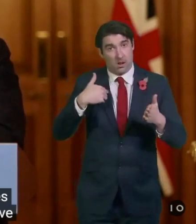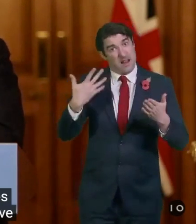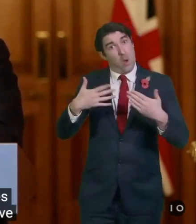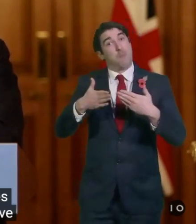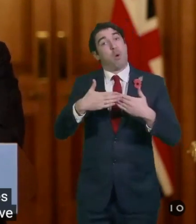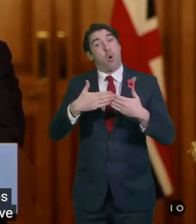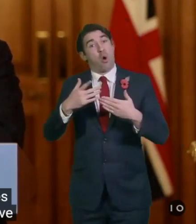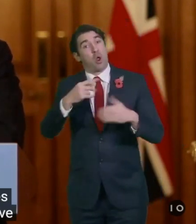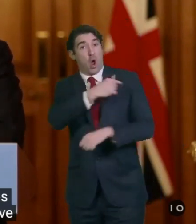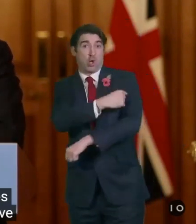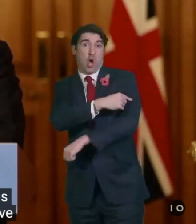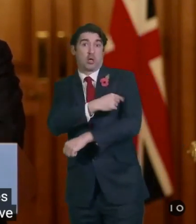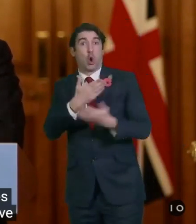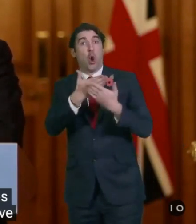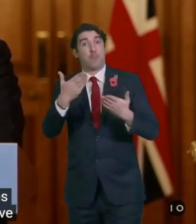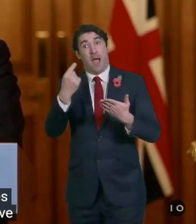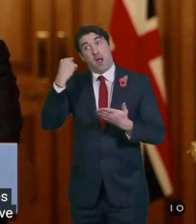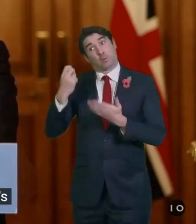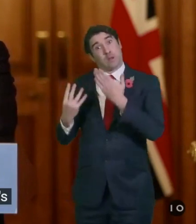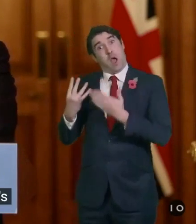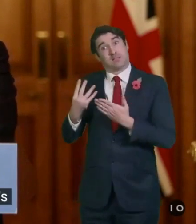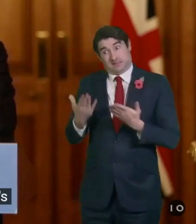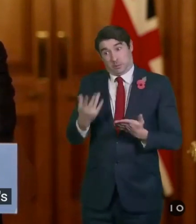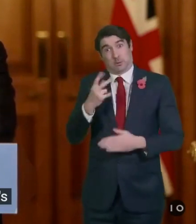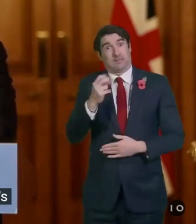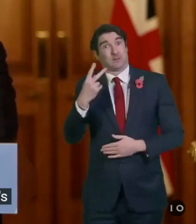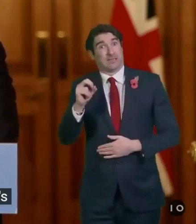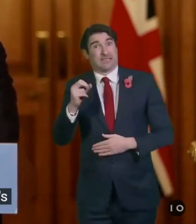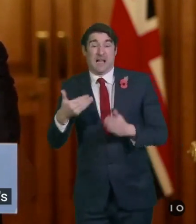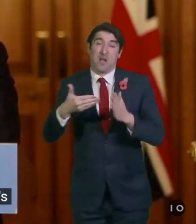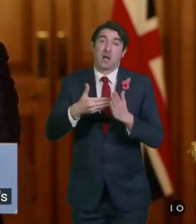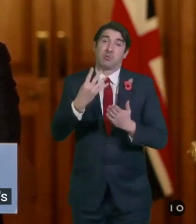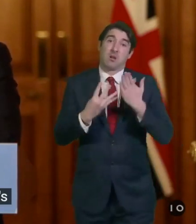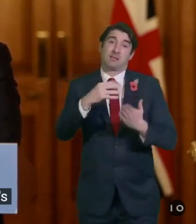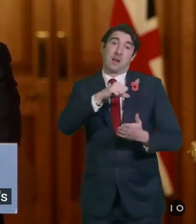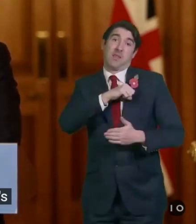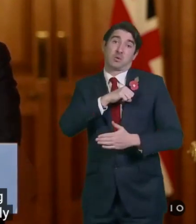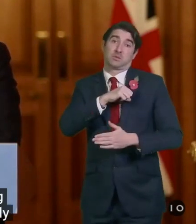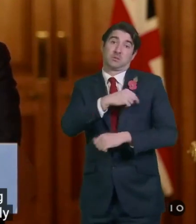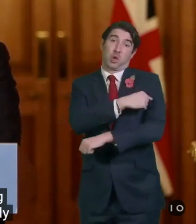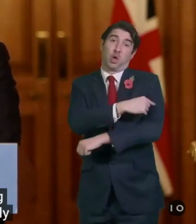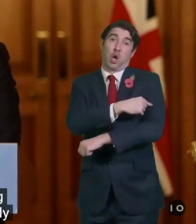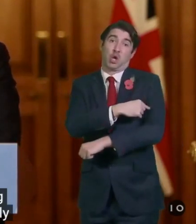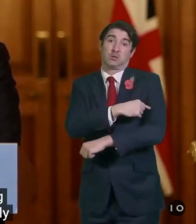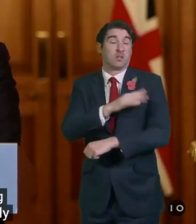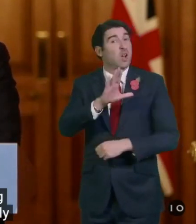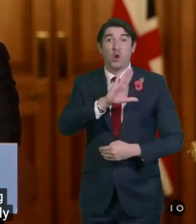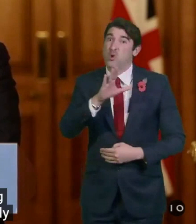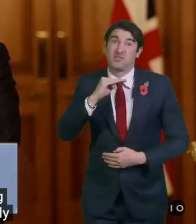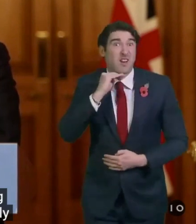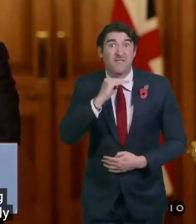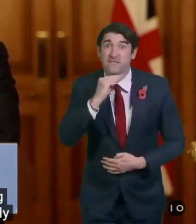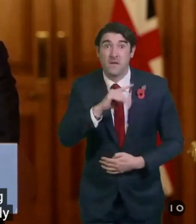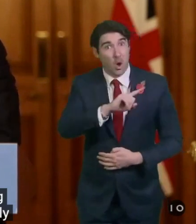not be enough, because the virus is doubling faster than we can conceivably add